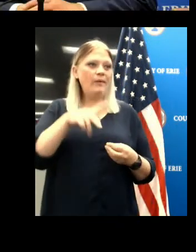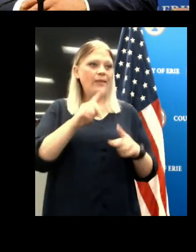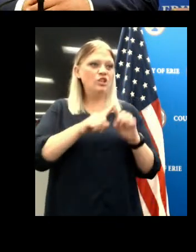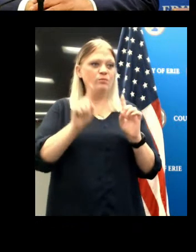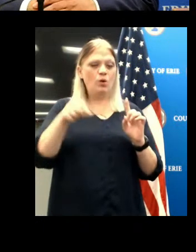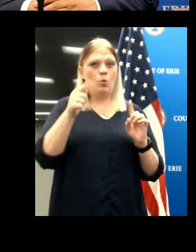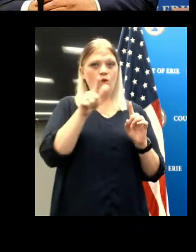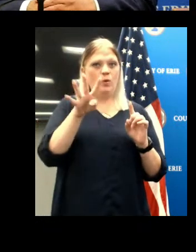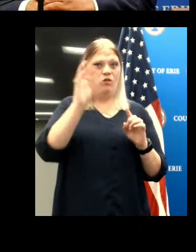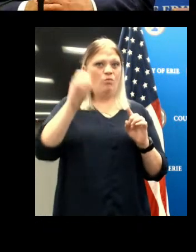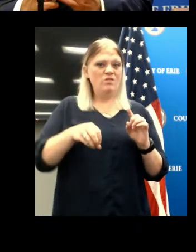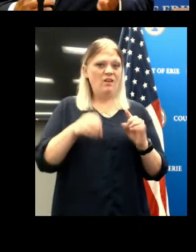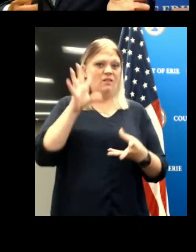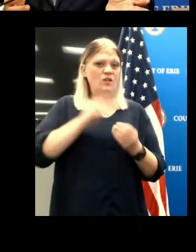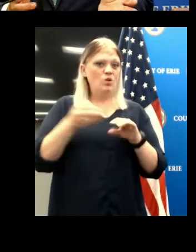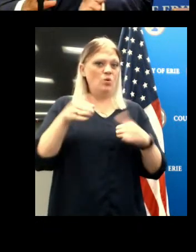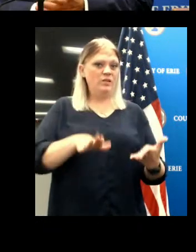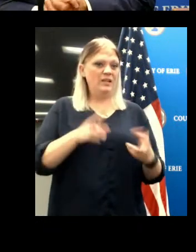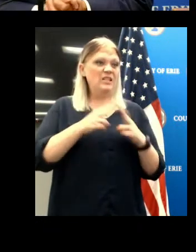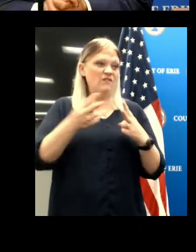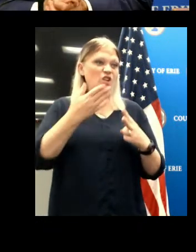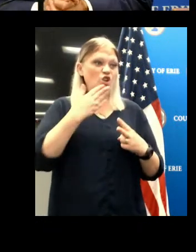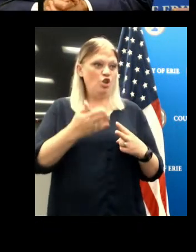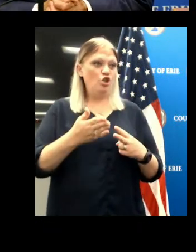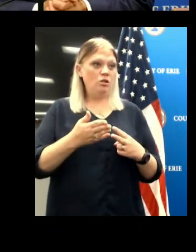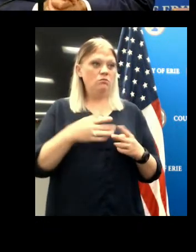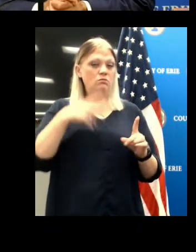up 24% of the deaths. That's a very good thing.